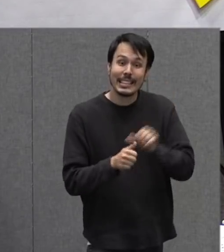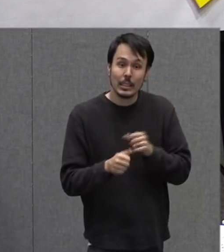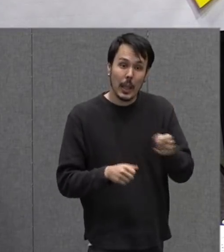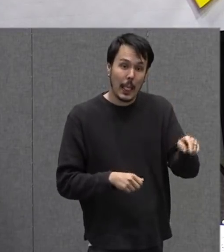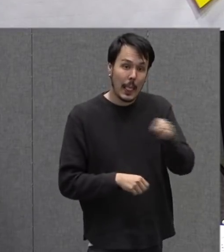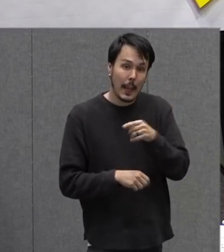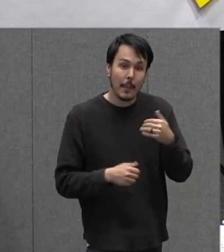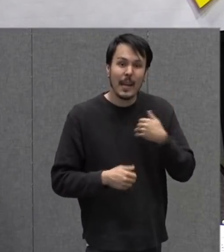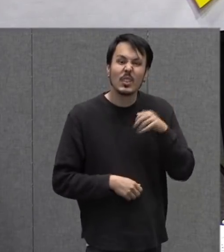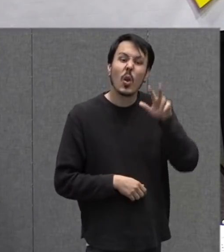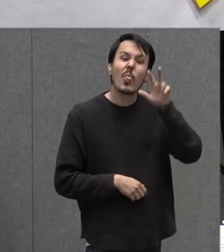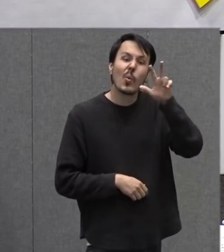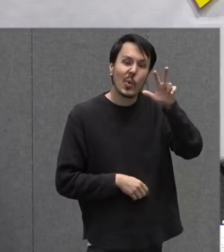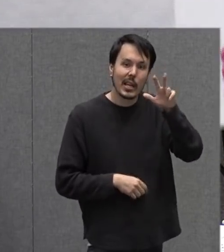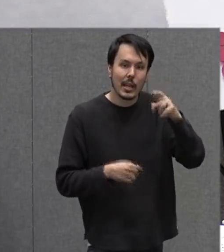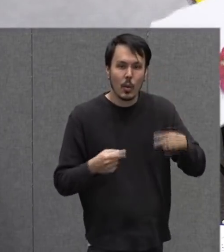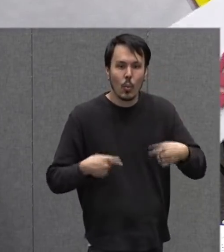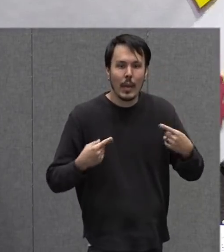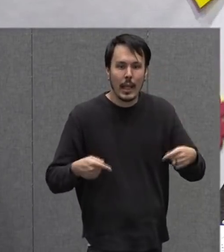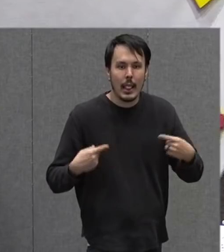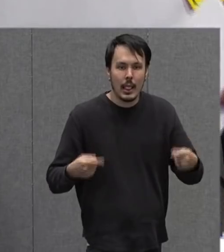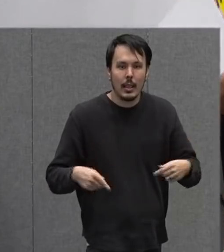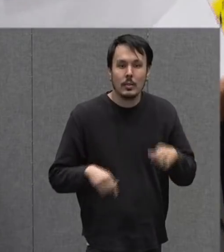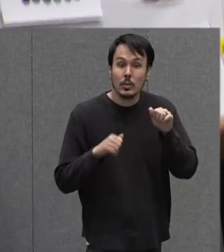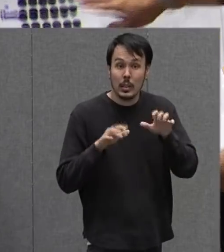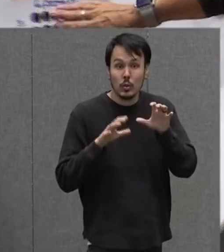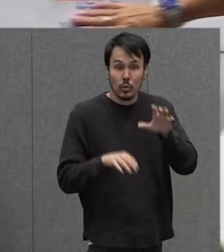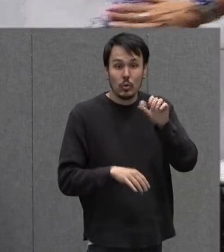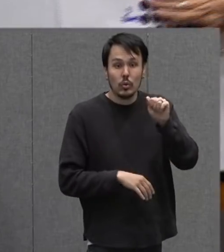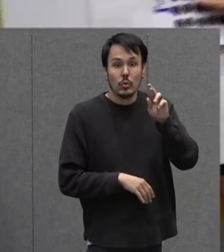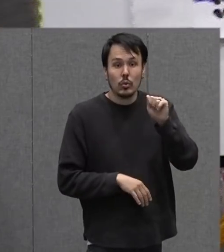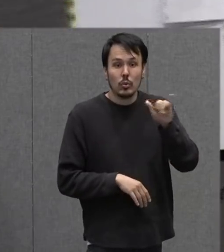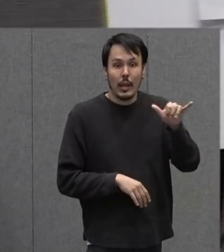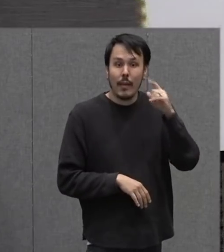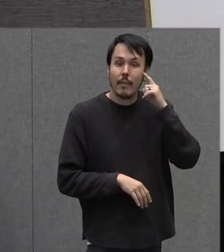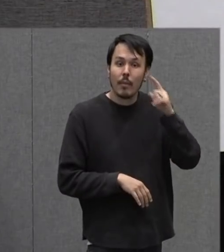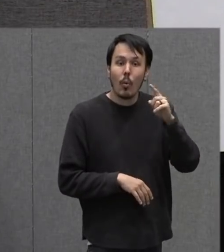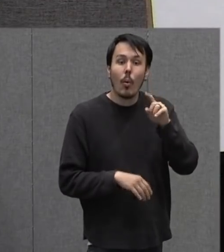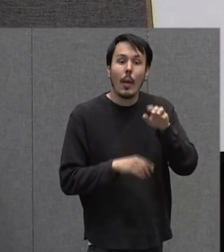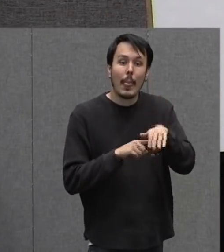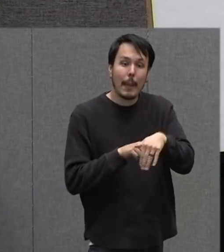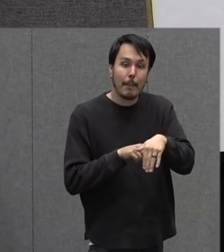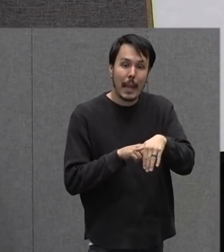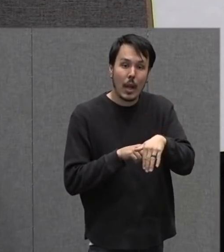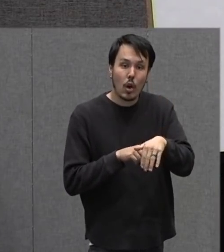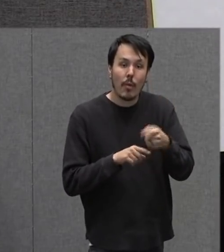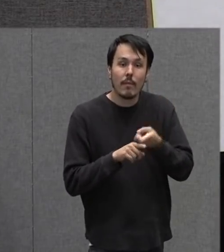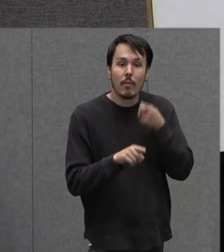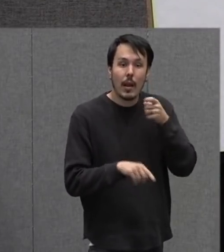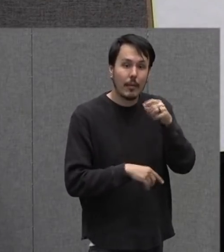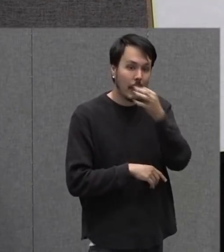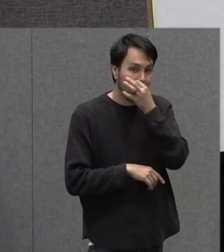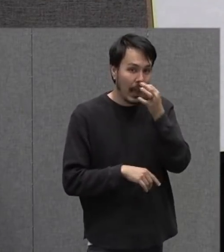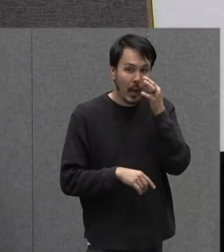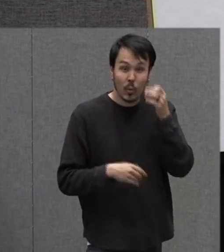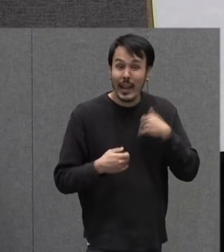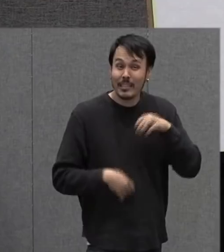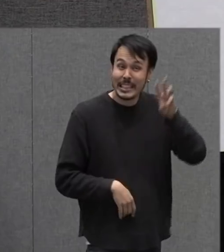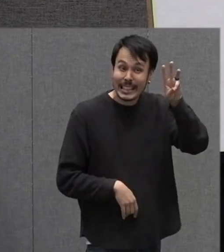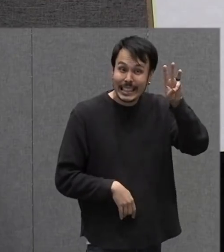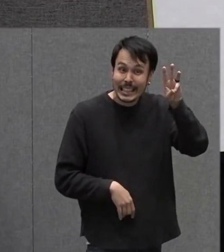3 wheels. We could do an array for our petals. We have 6 petals on each flower, and